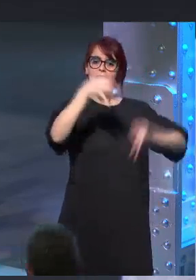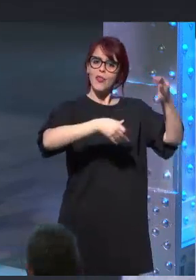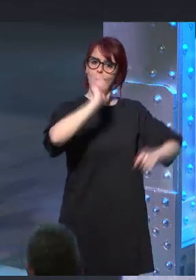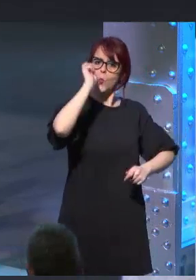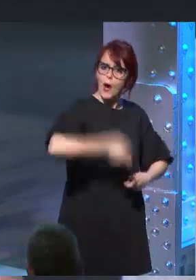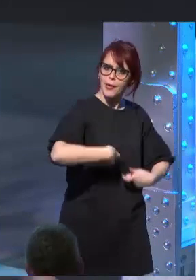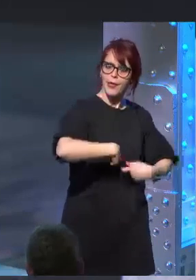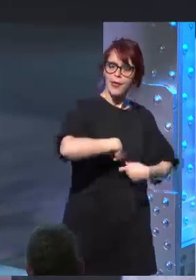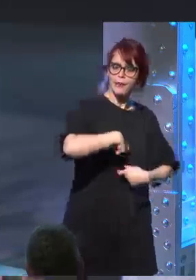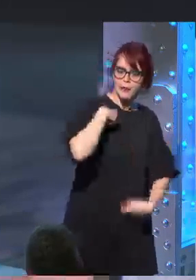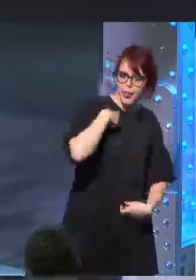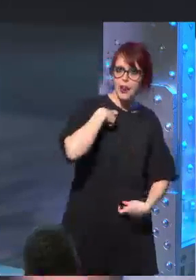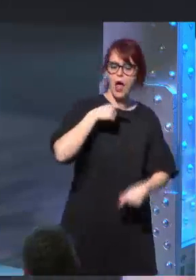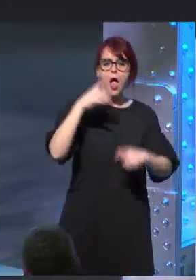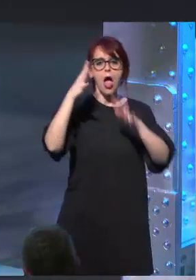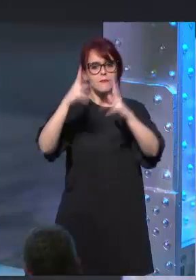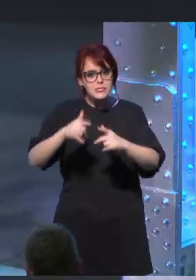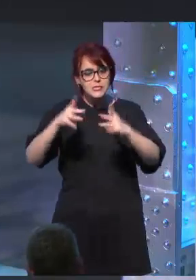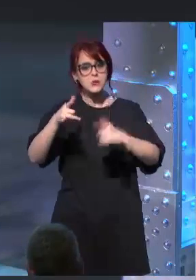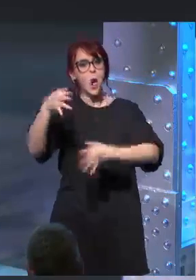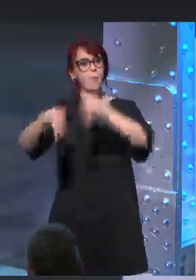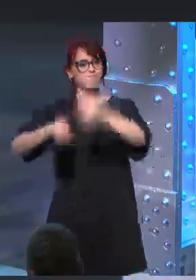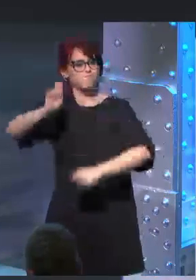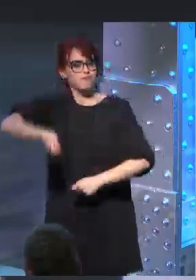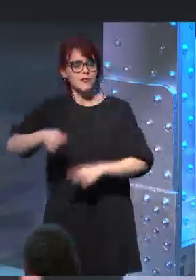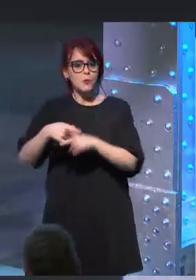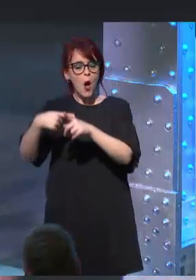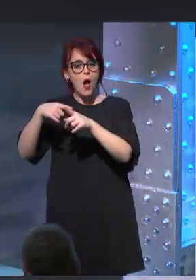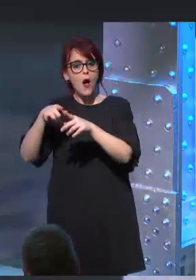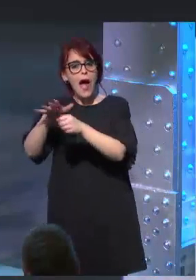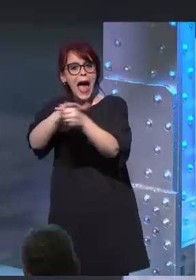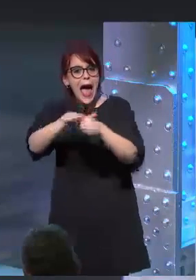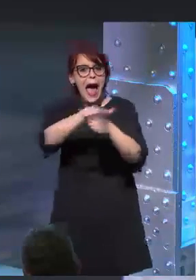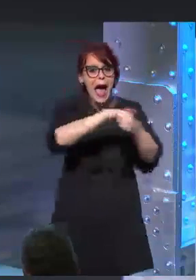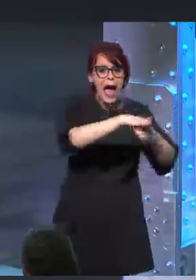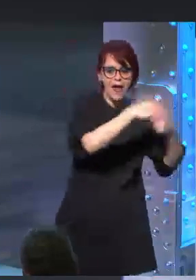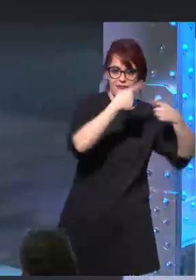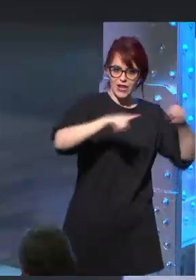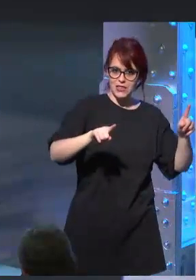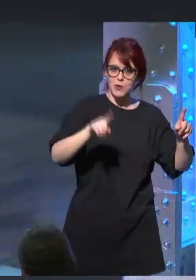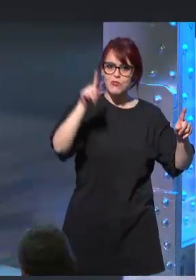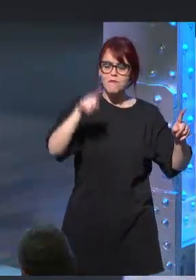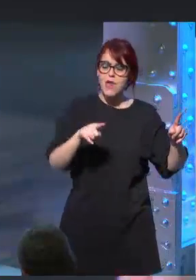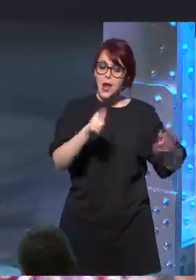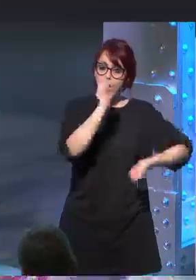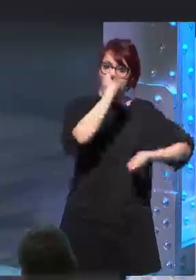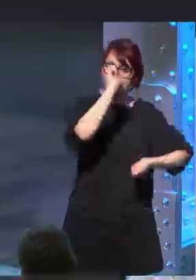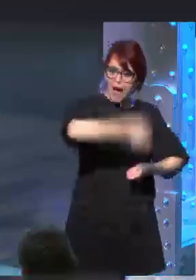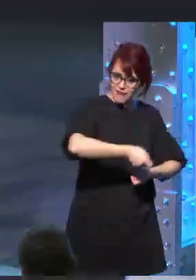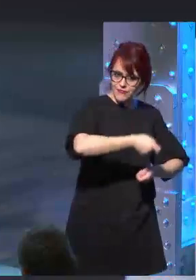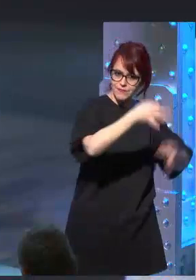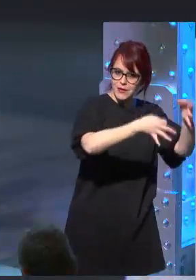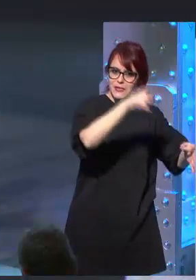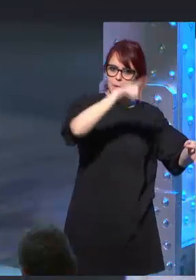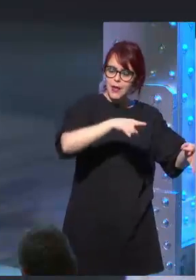most serious crime, but there are different types of crimes, and